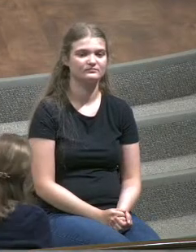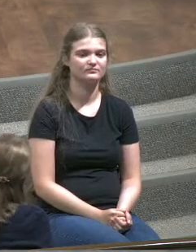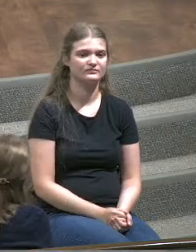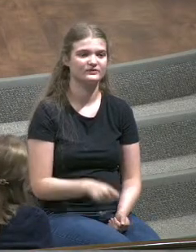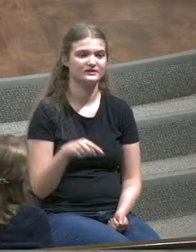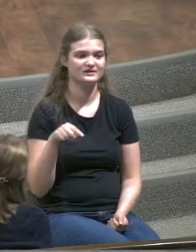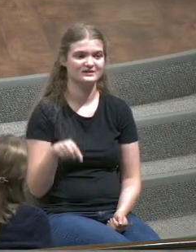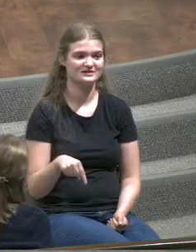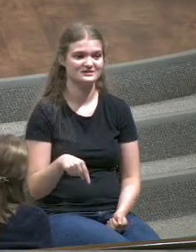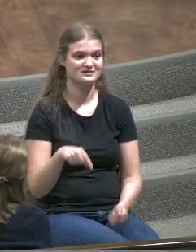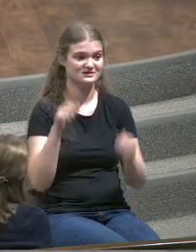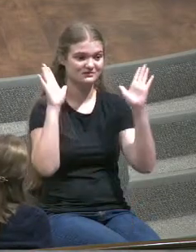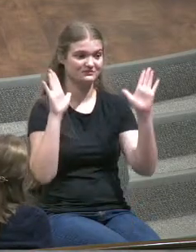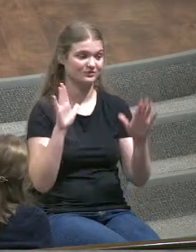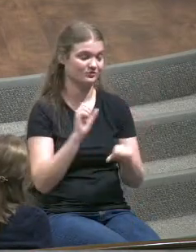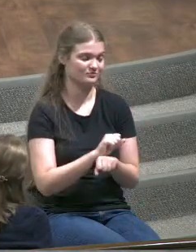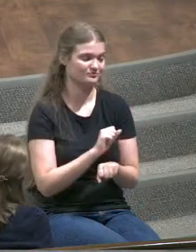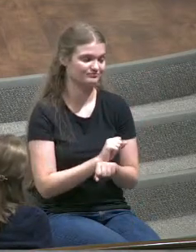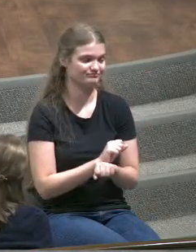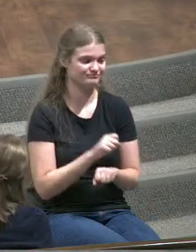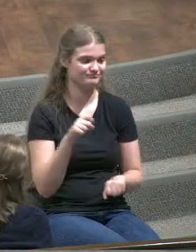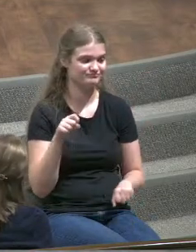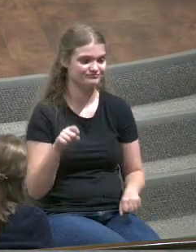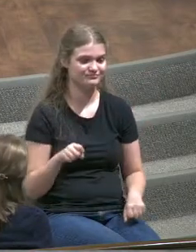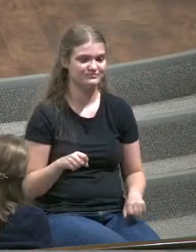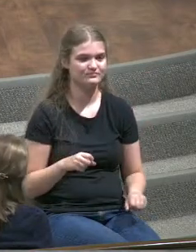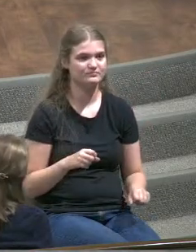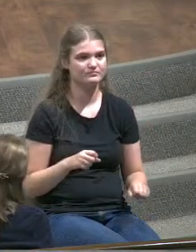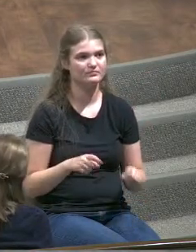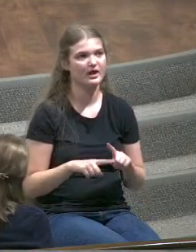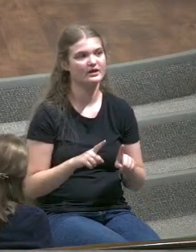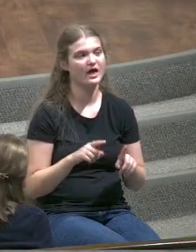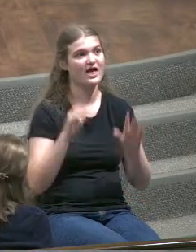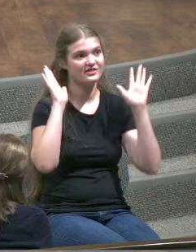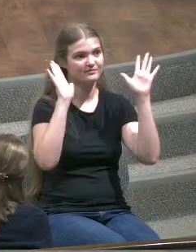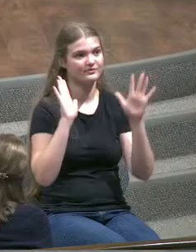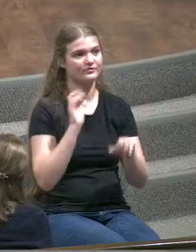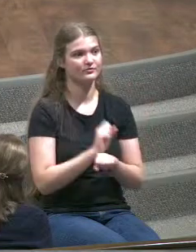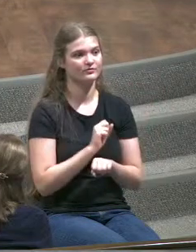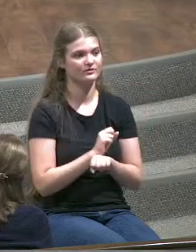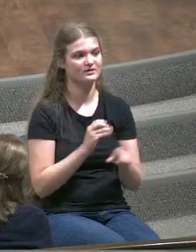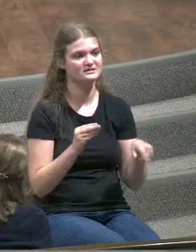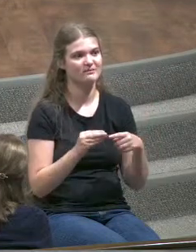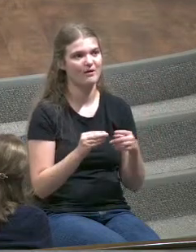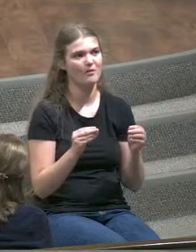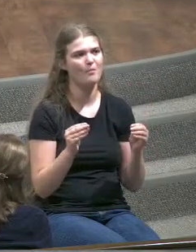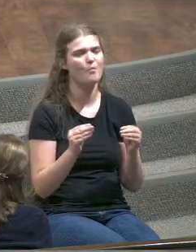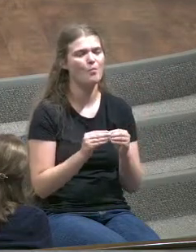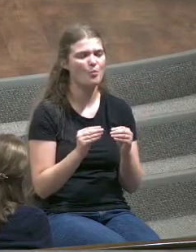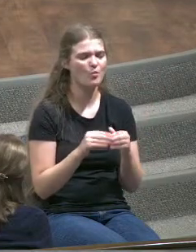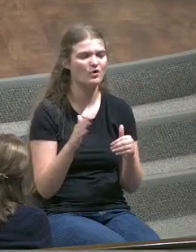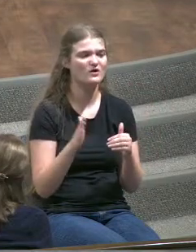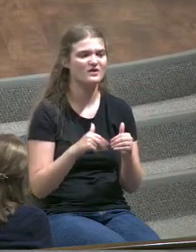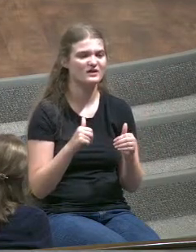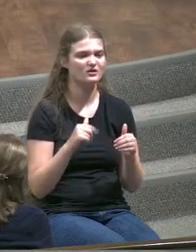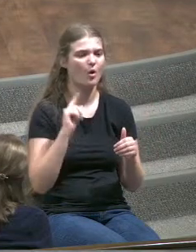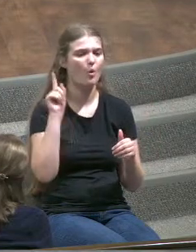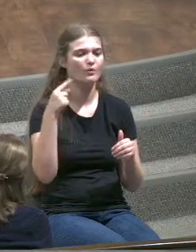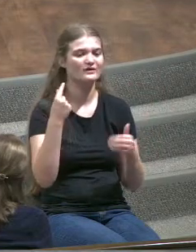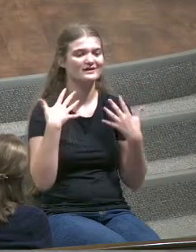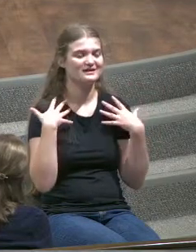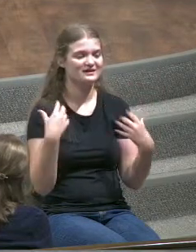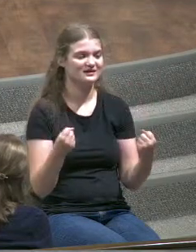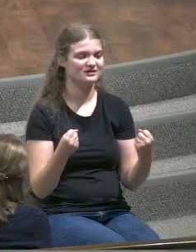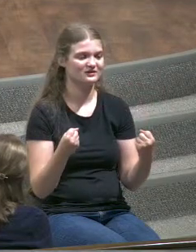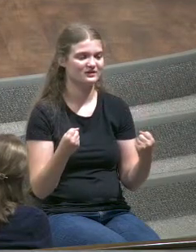And this is the miracle. This is the miracle. But the miracle is about way more than just healing a paralytic.